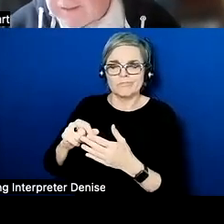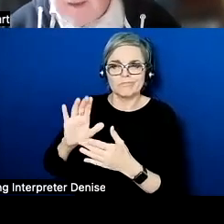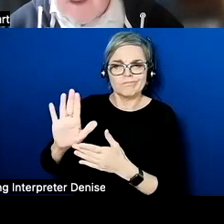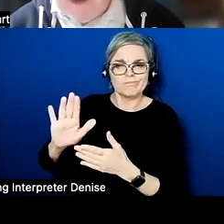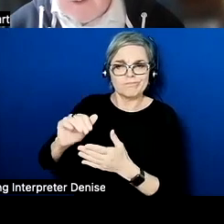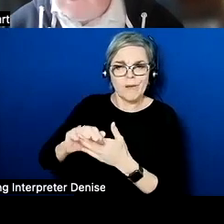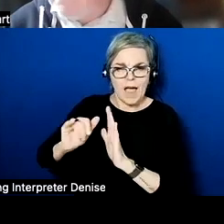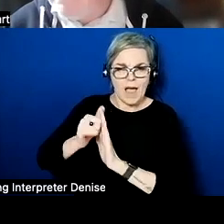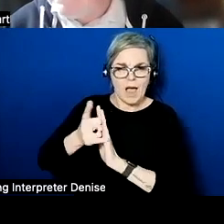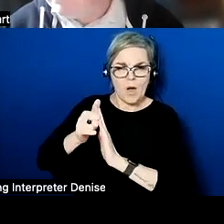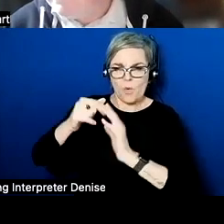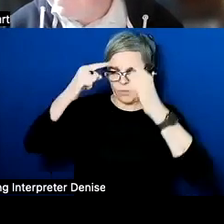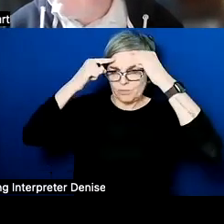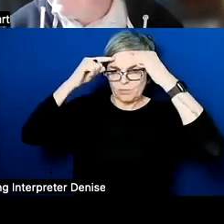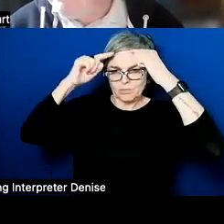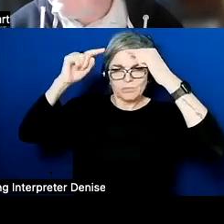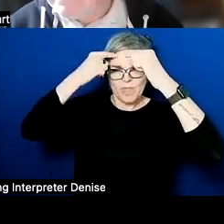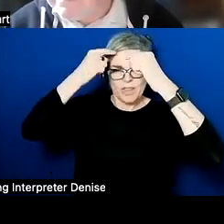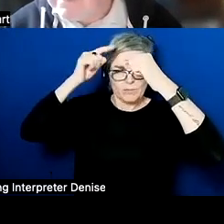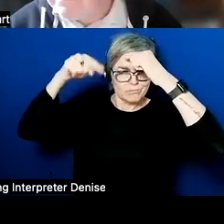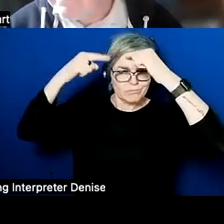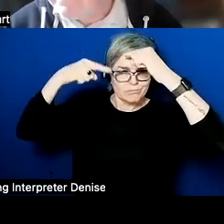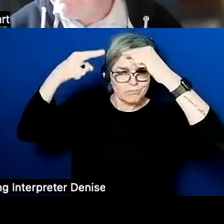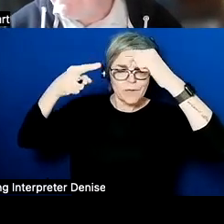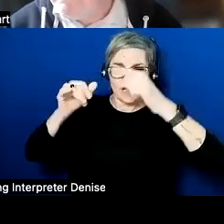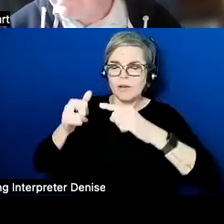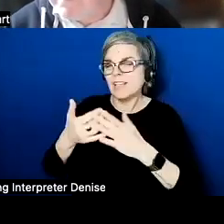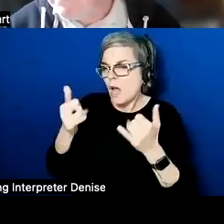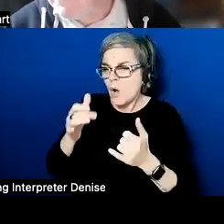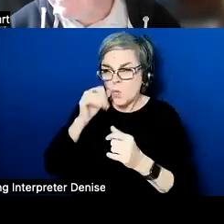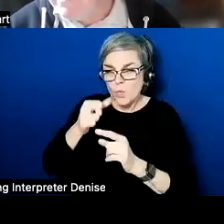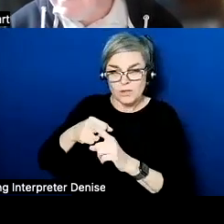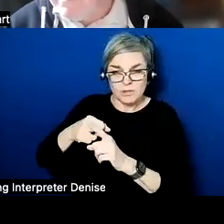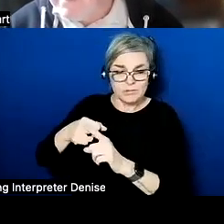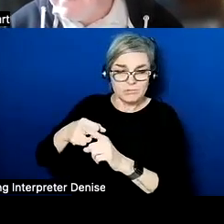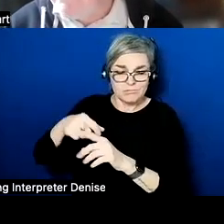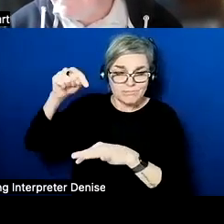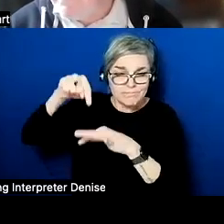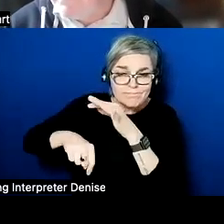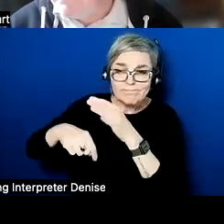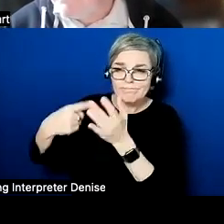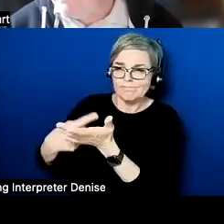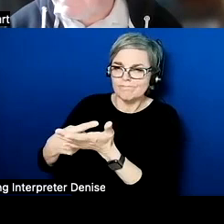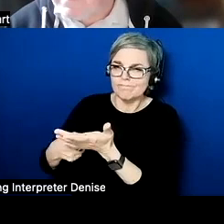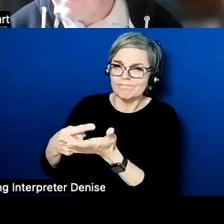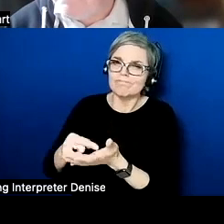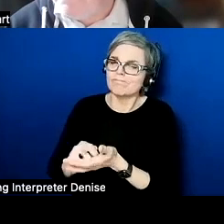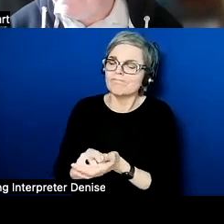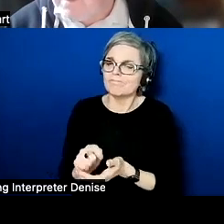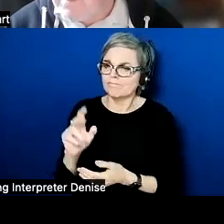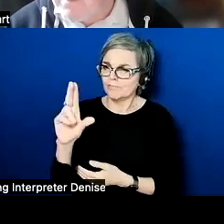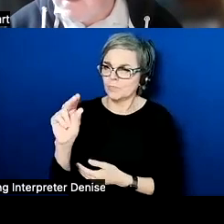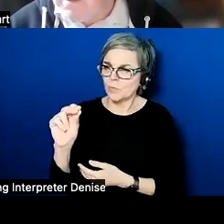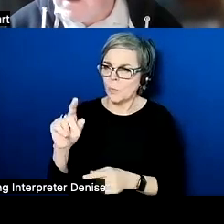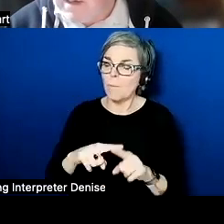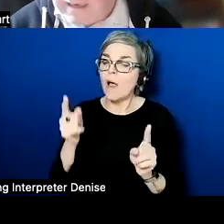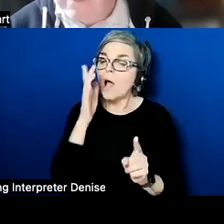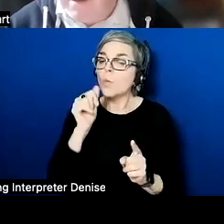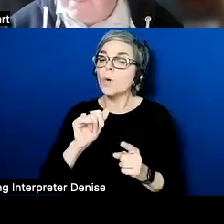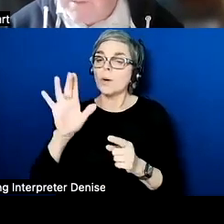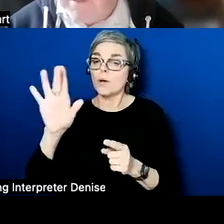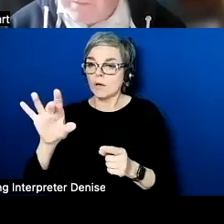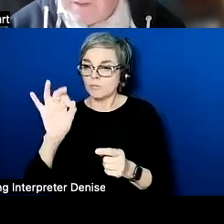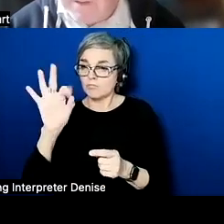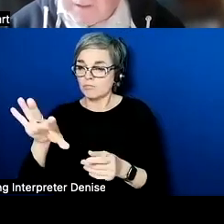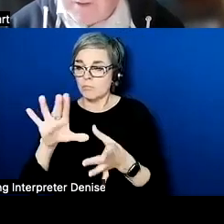processing, but I will mention a really fantastic publication that's again